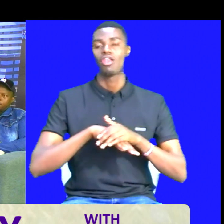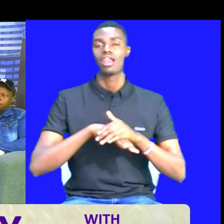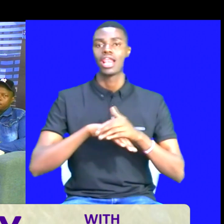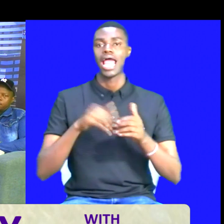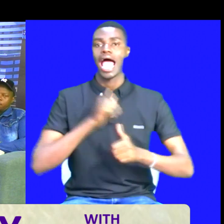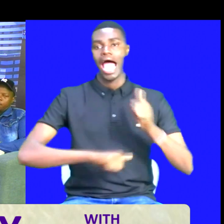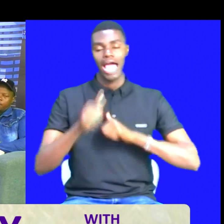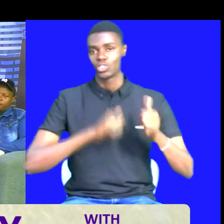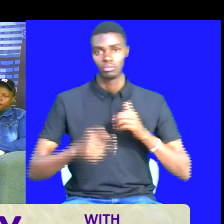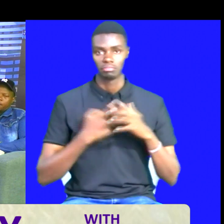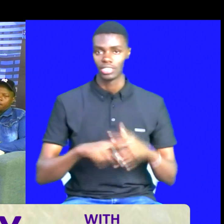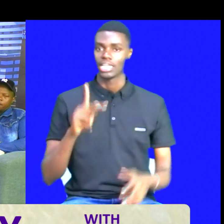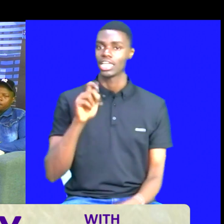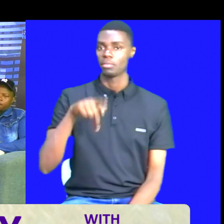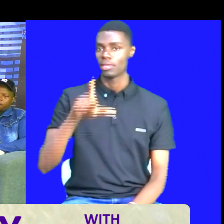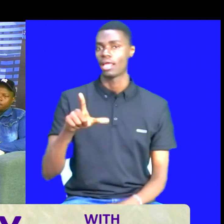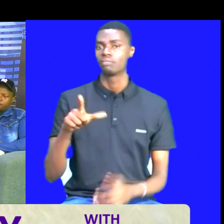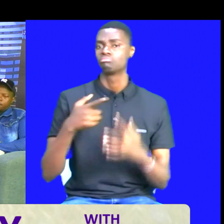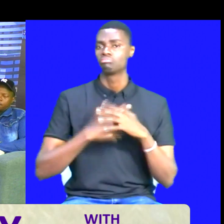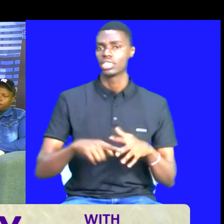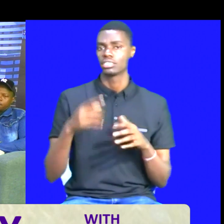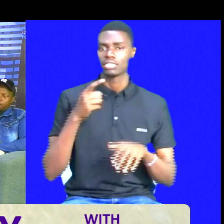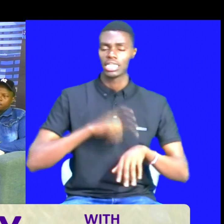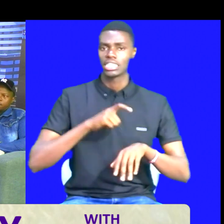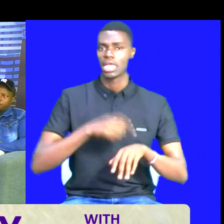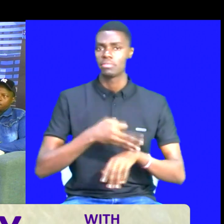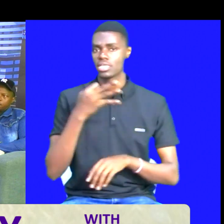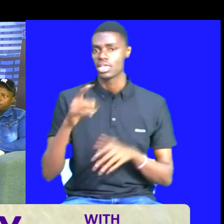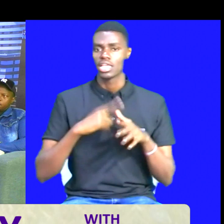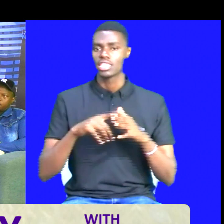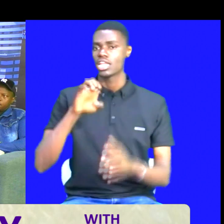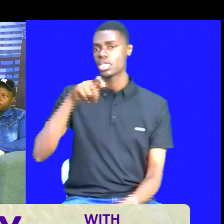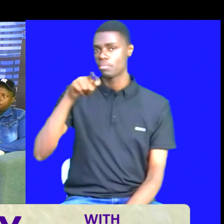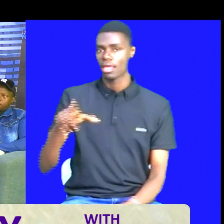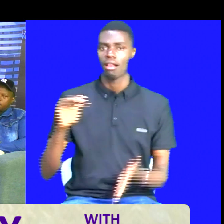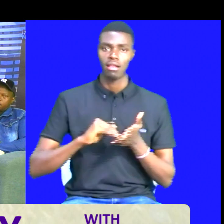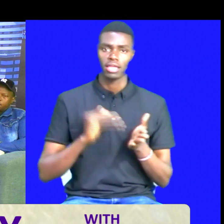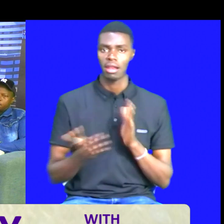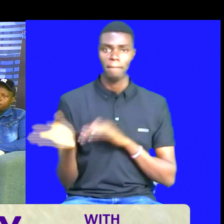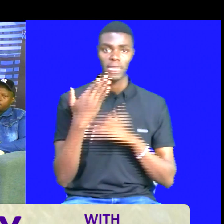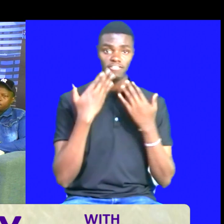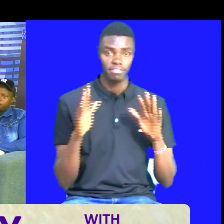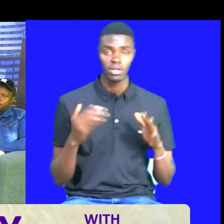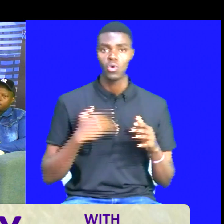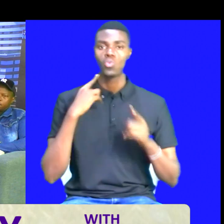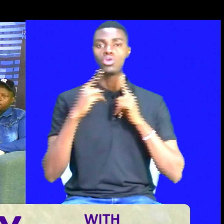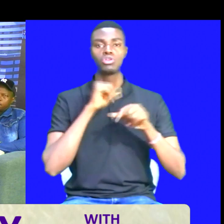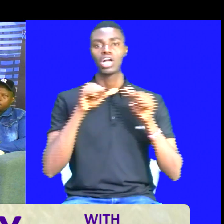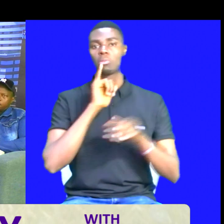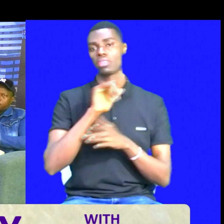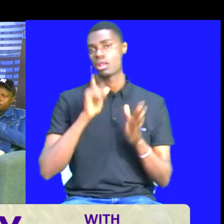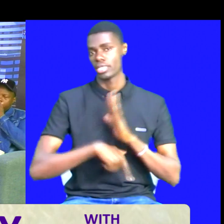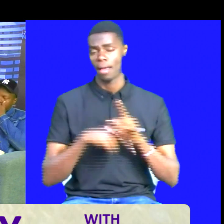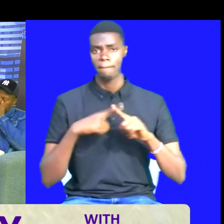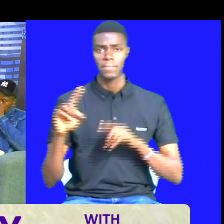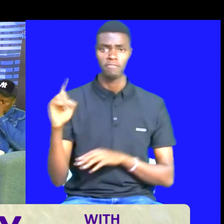is kicking underway today at about 3 p.m. We also have the English Premier League once again is also back. We're going to talk about all that later on.